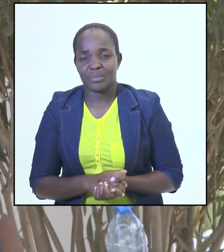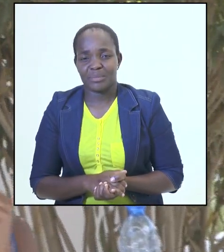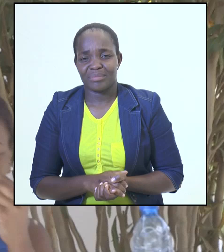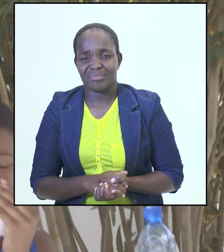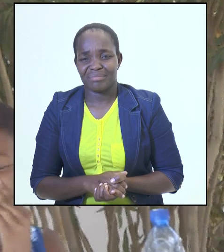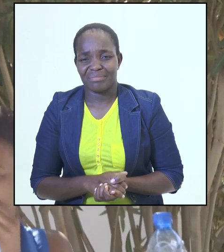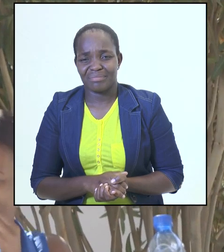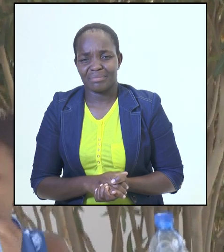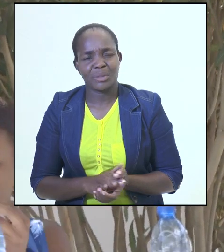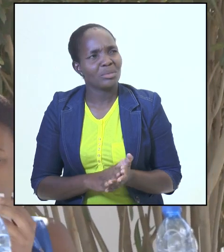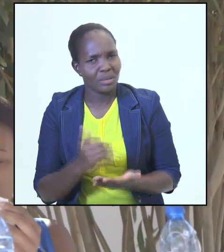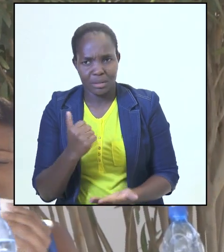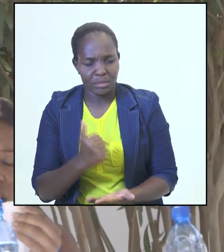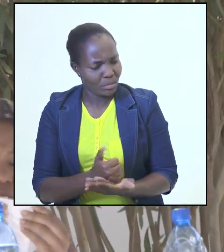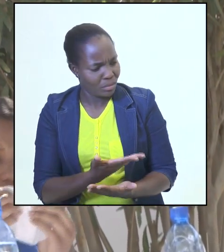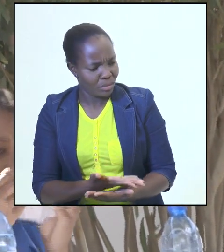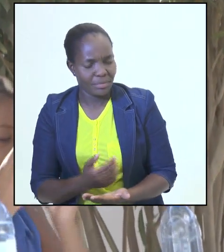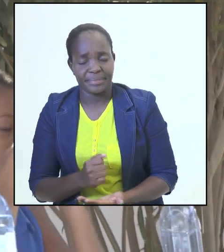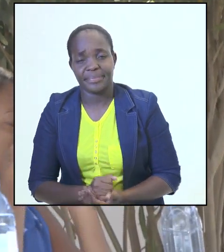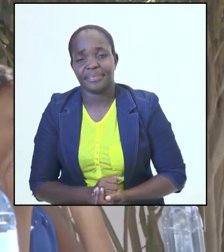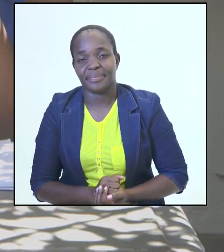John, come on, sit down.